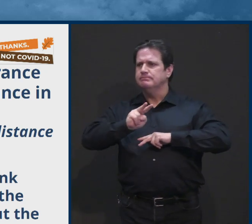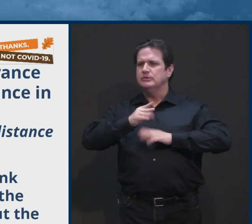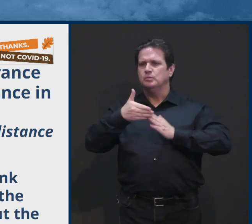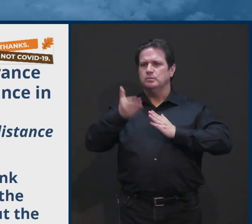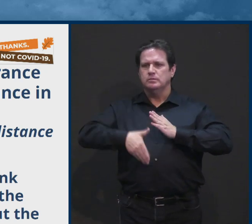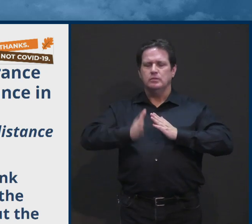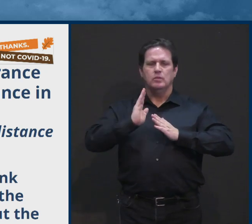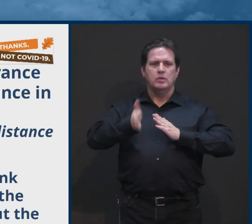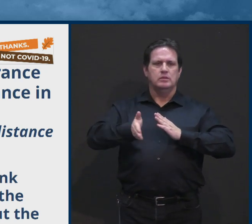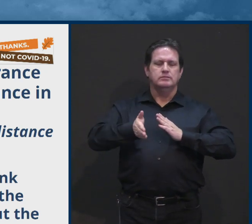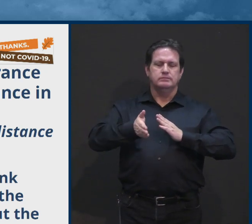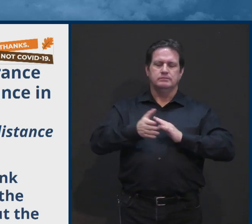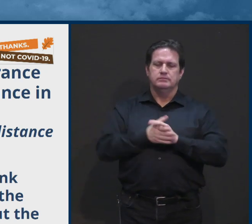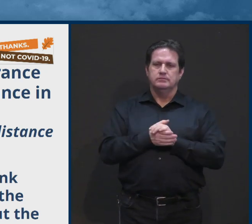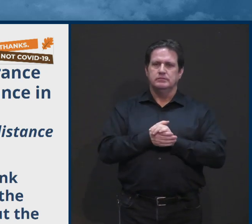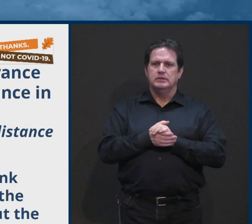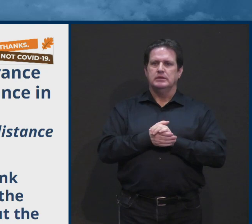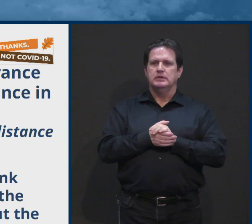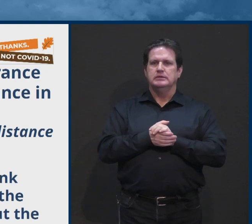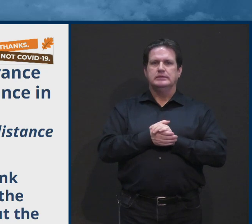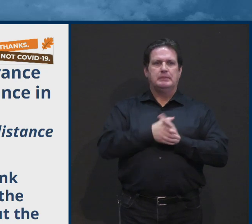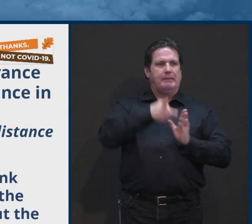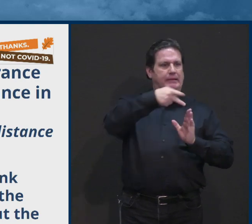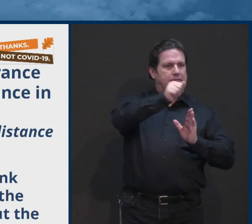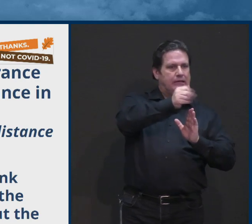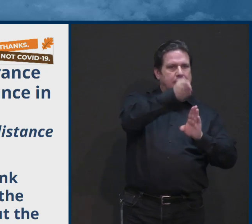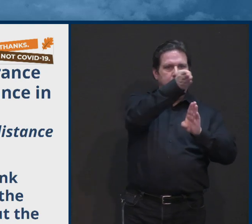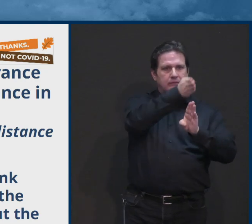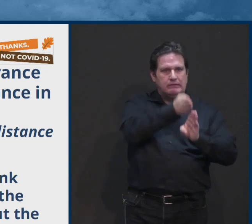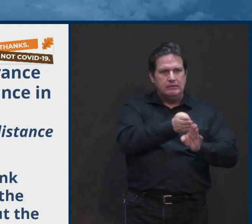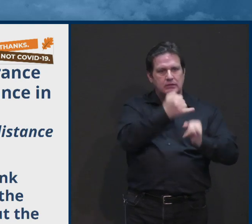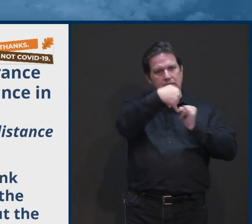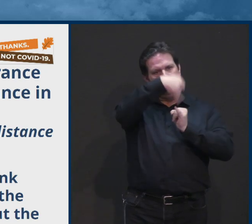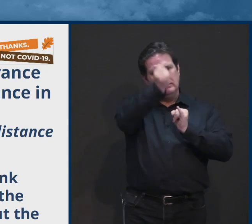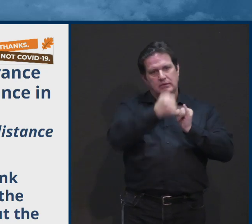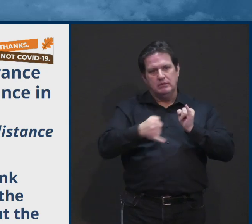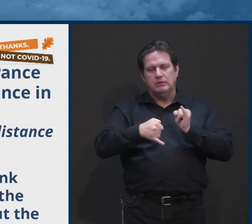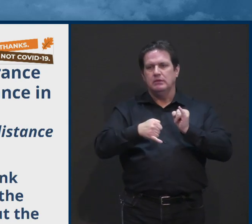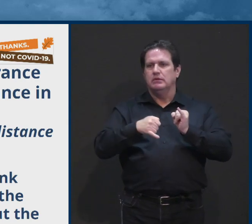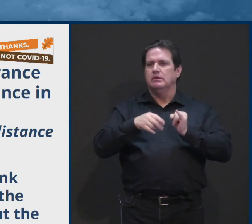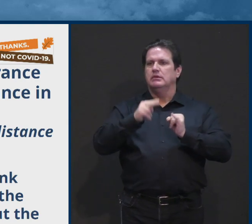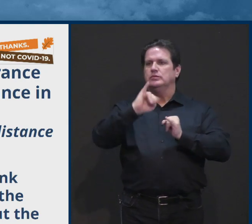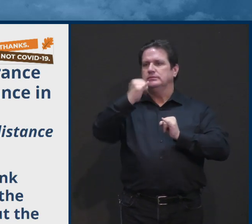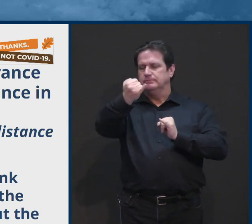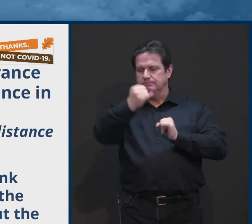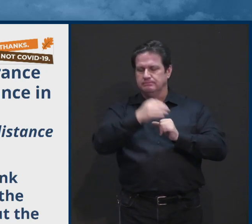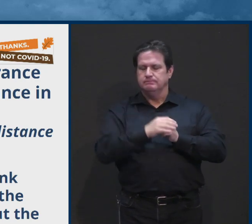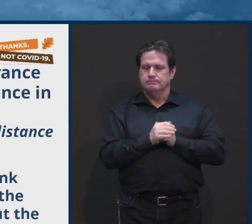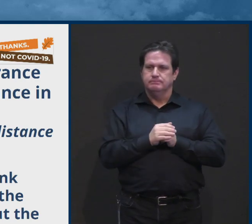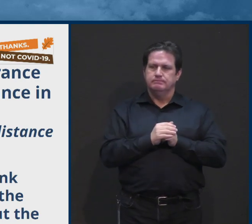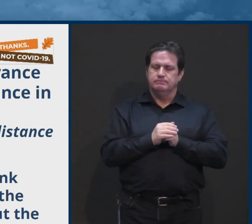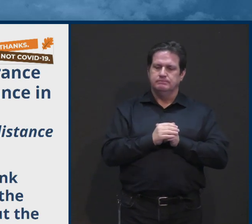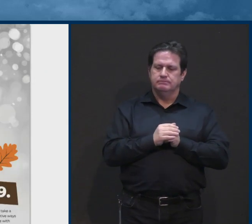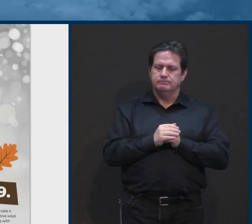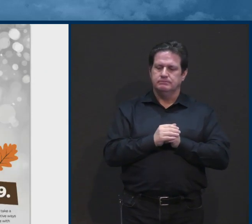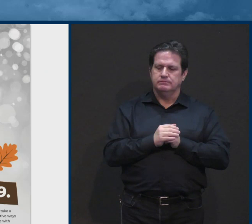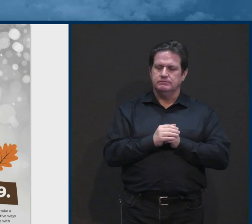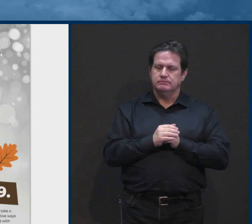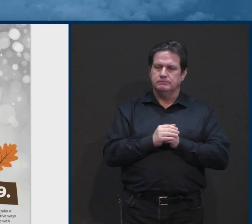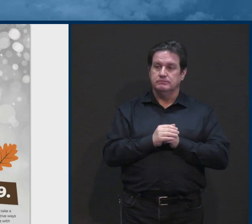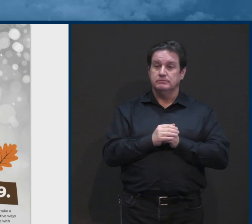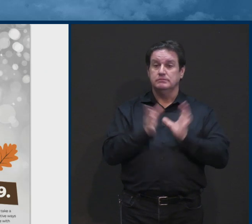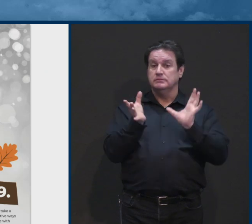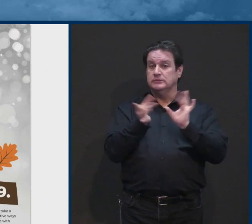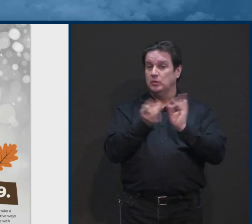weekend, particularly in the border area around Pennsylvania and throughout the state as they normally do. So the